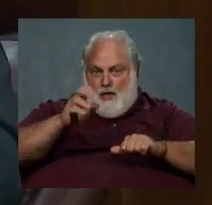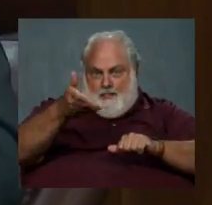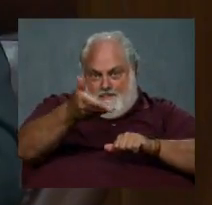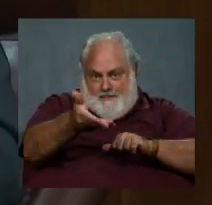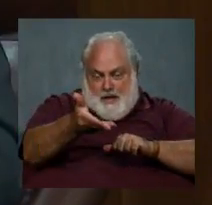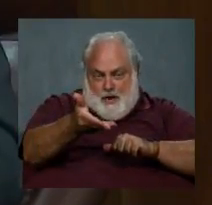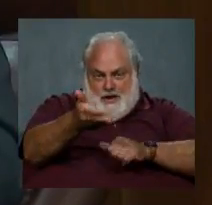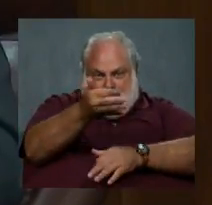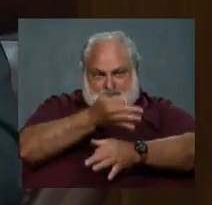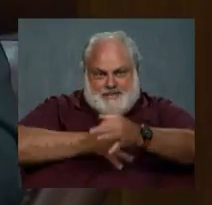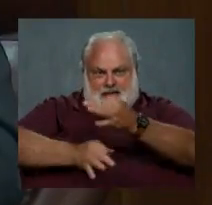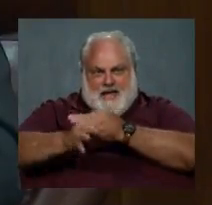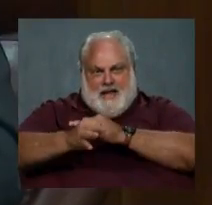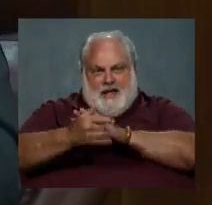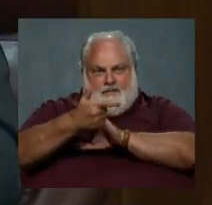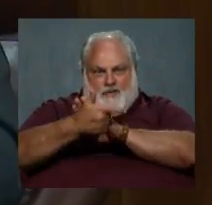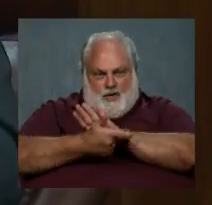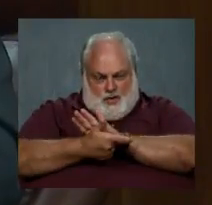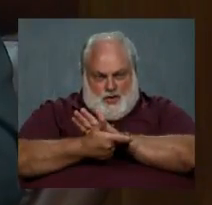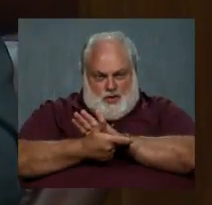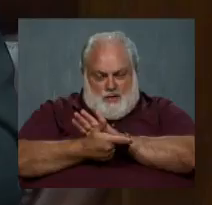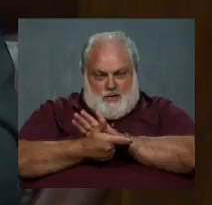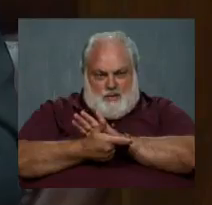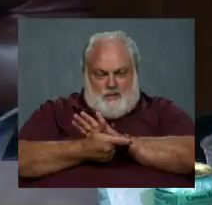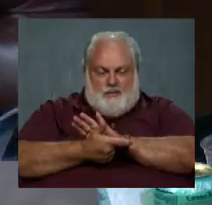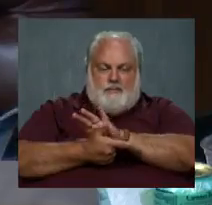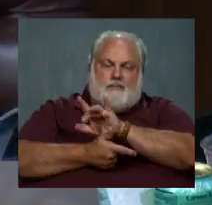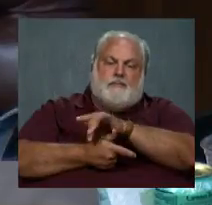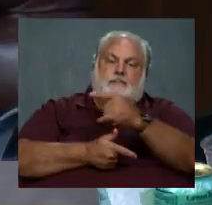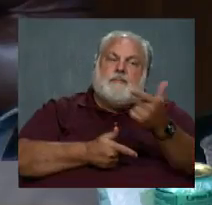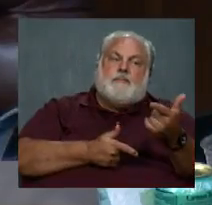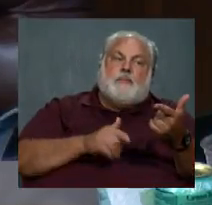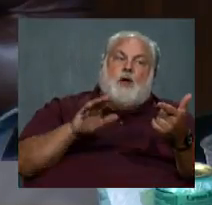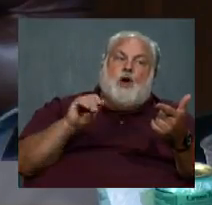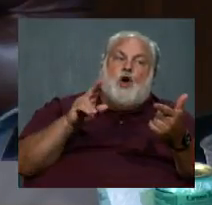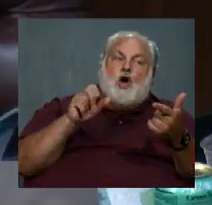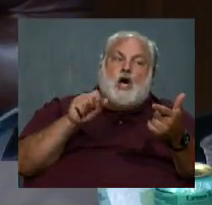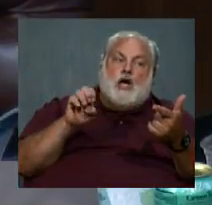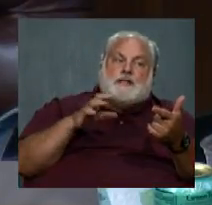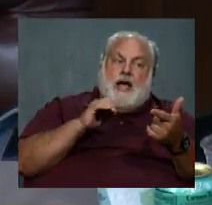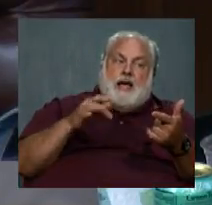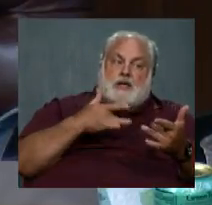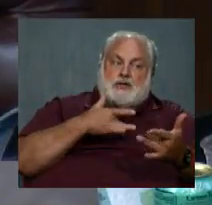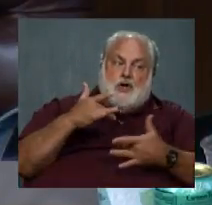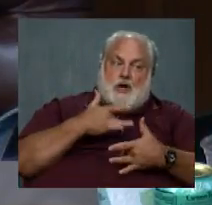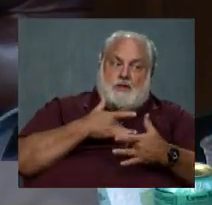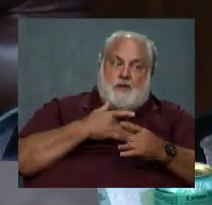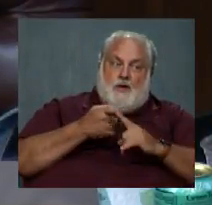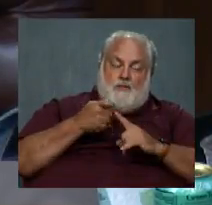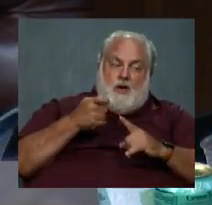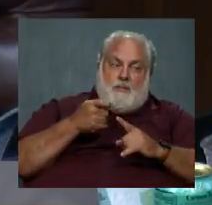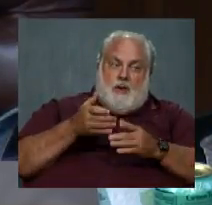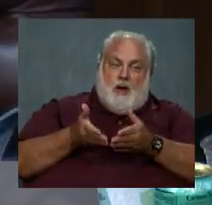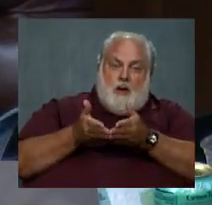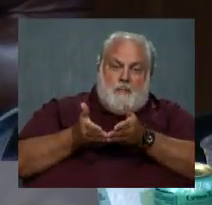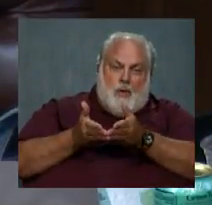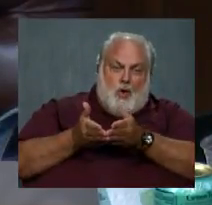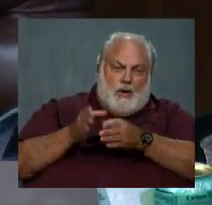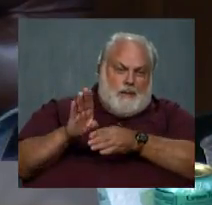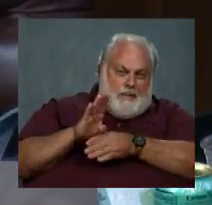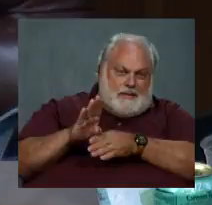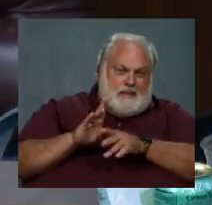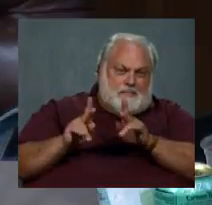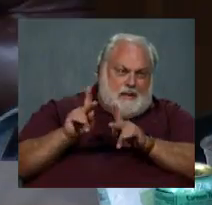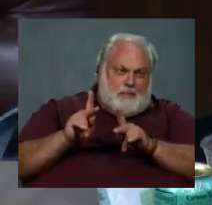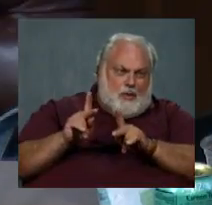than this particular ordinance. So calls and concerns coming from boat operators or business owners,